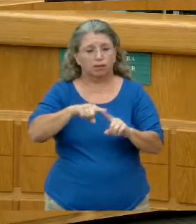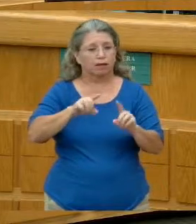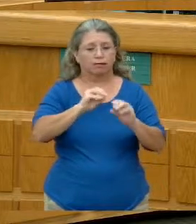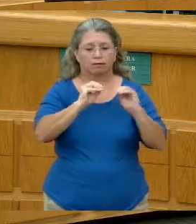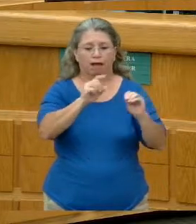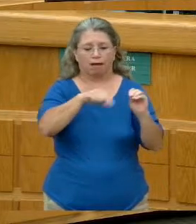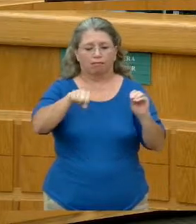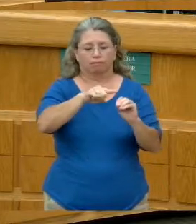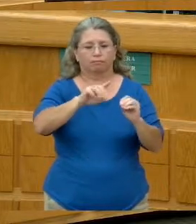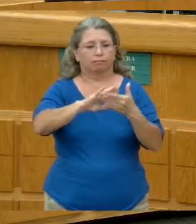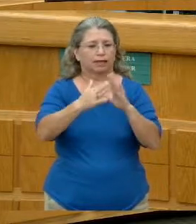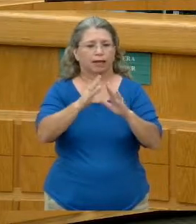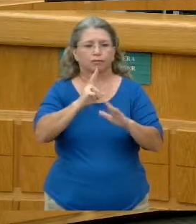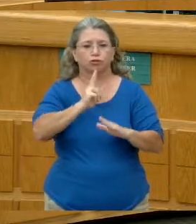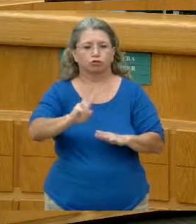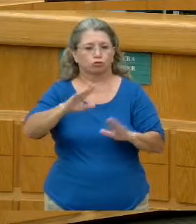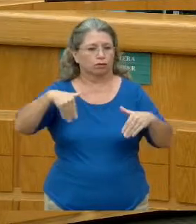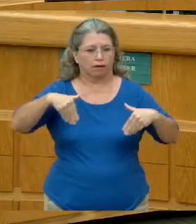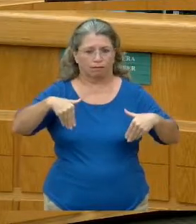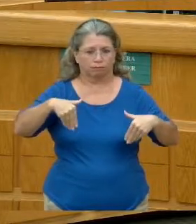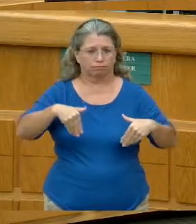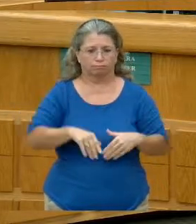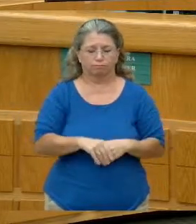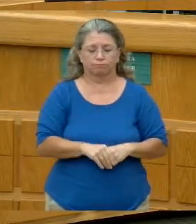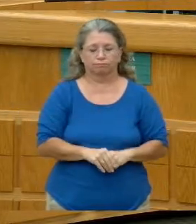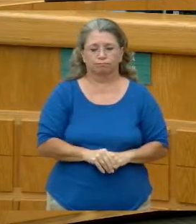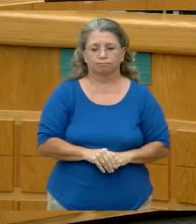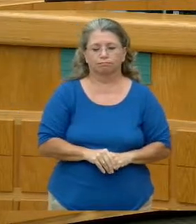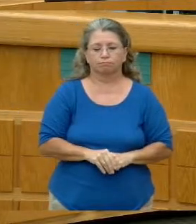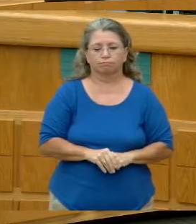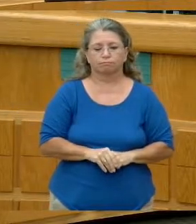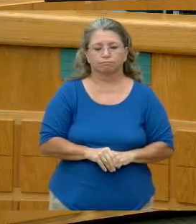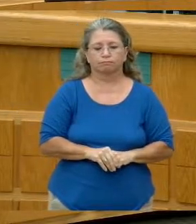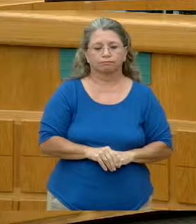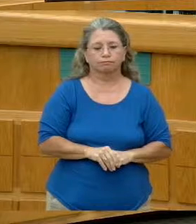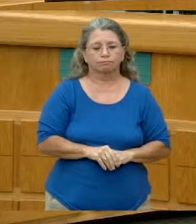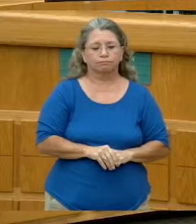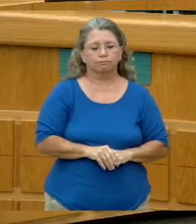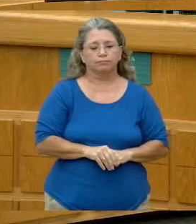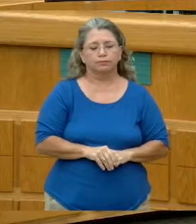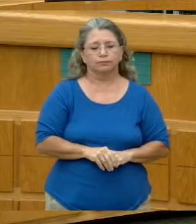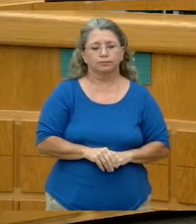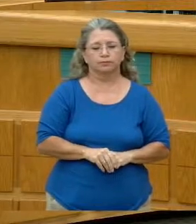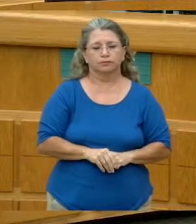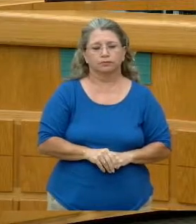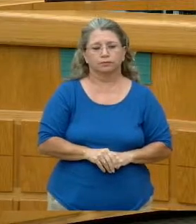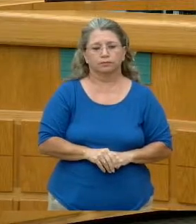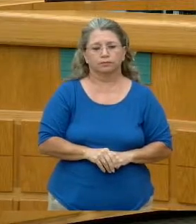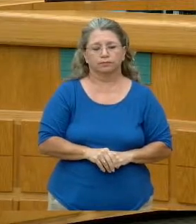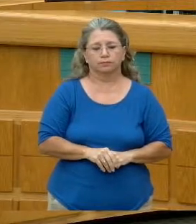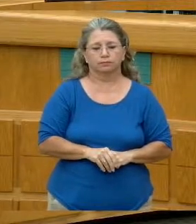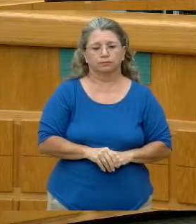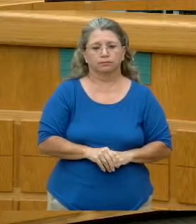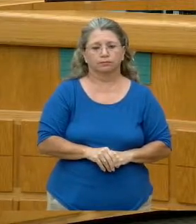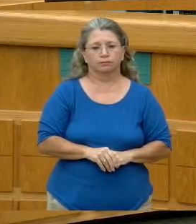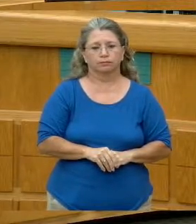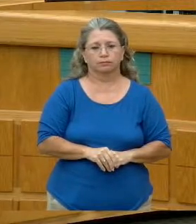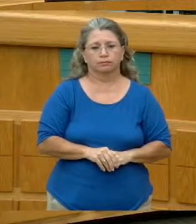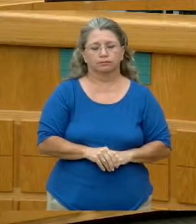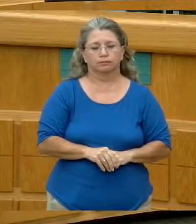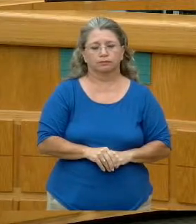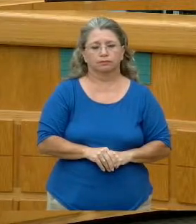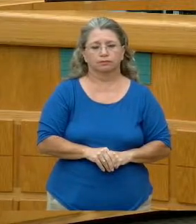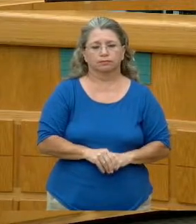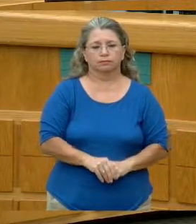¿Qué edad tenían estos 85 bebés que dieron positivo en el condado de Nueces? La respuesta es, todos los bebés tenían un año de edad o menos.